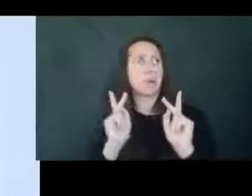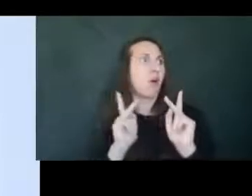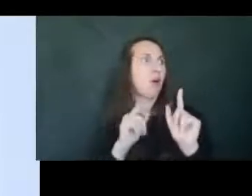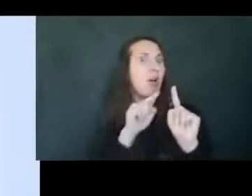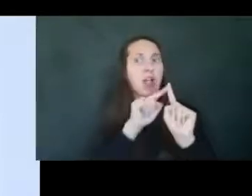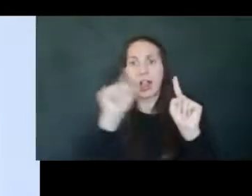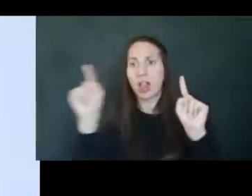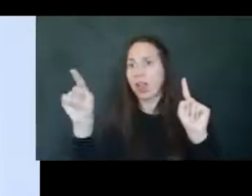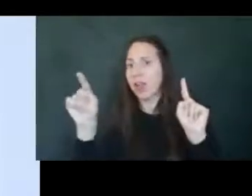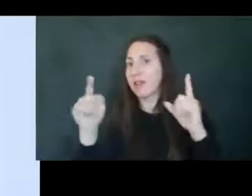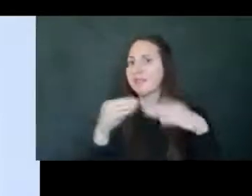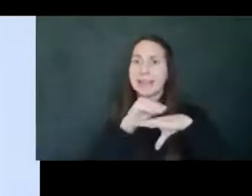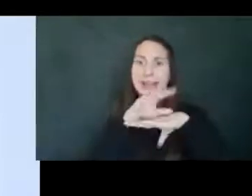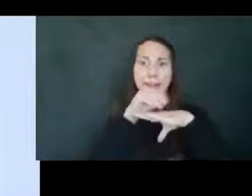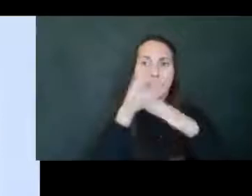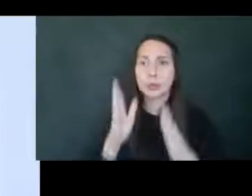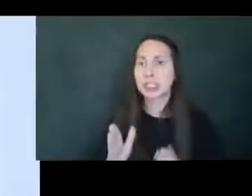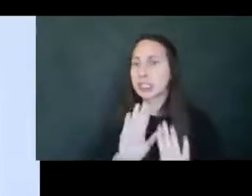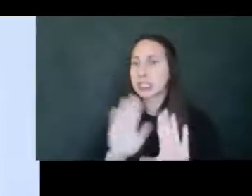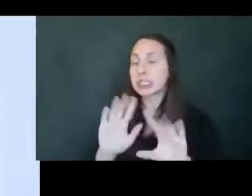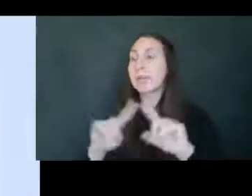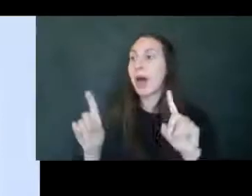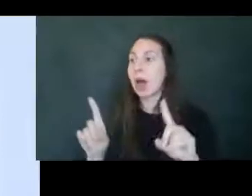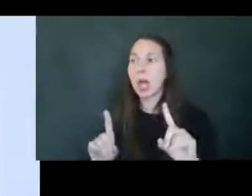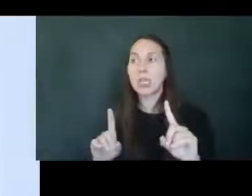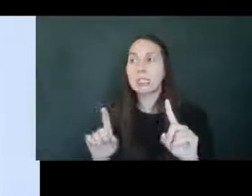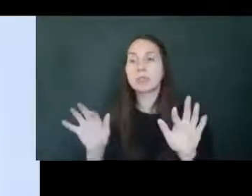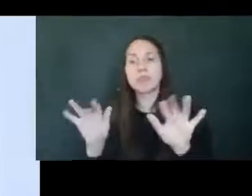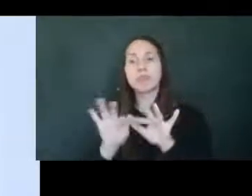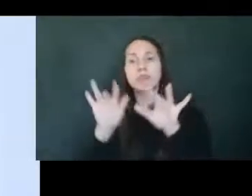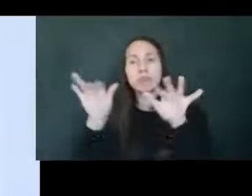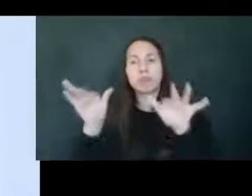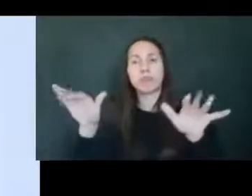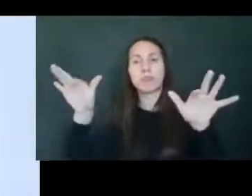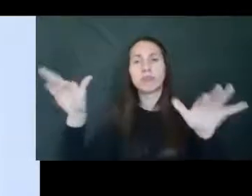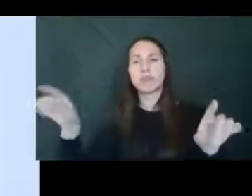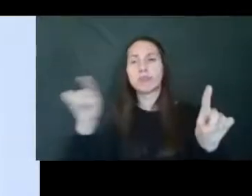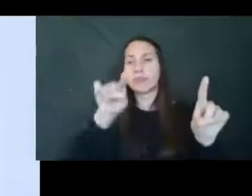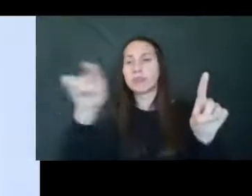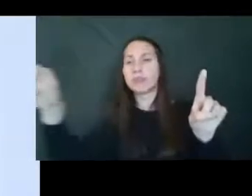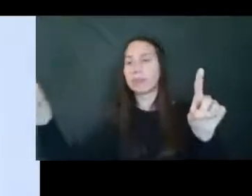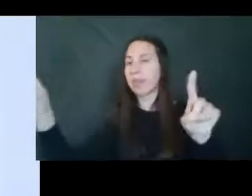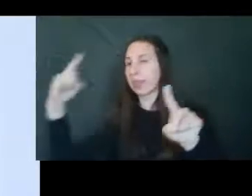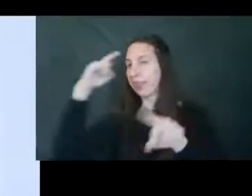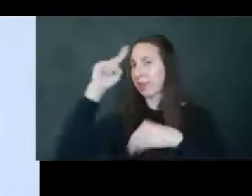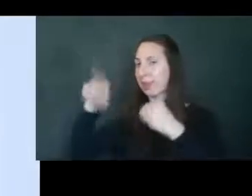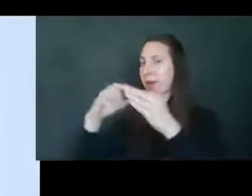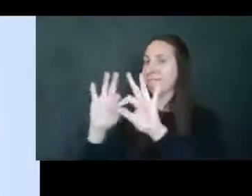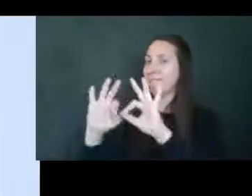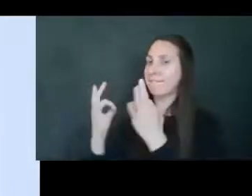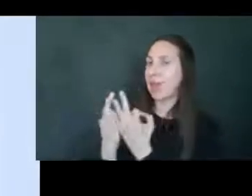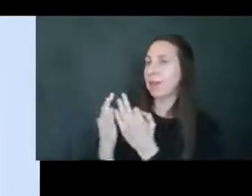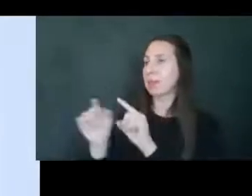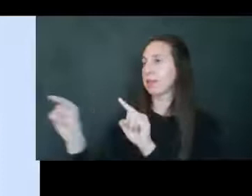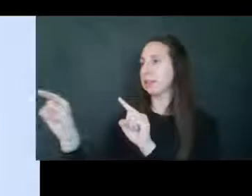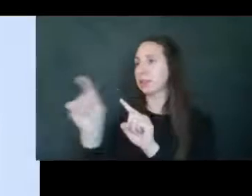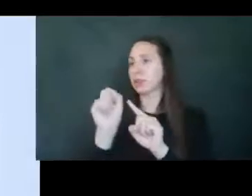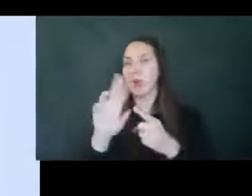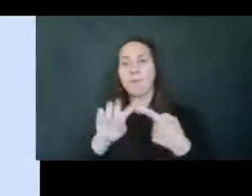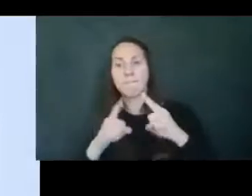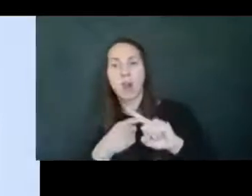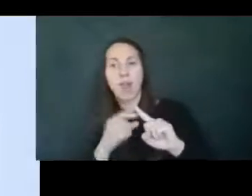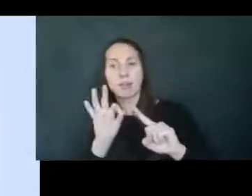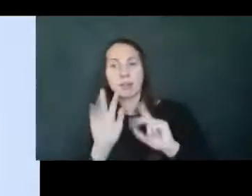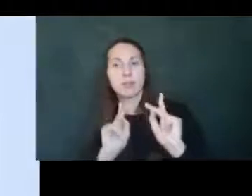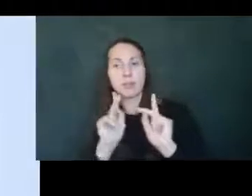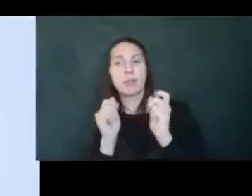people who might be sort of on the fringe, but are family members or friends of people with disabilities. Think